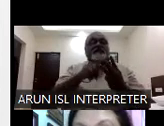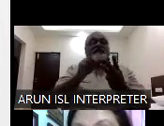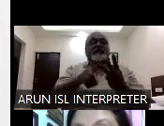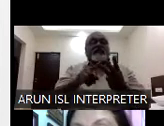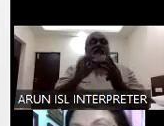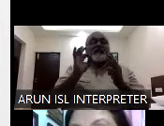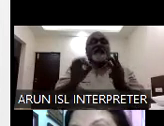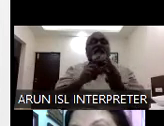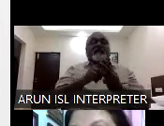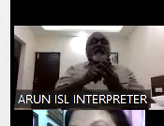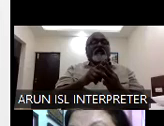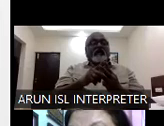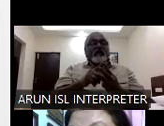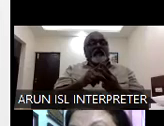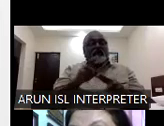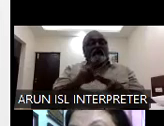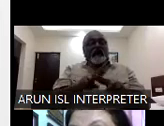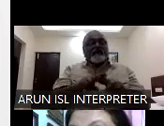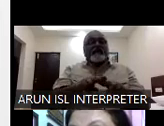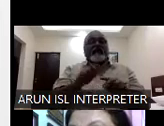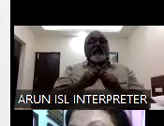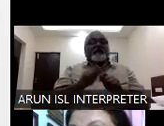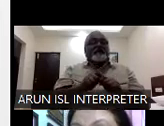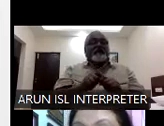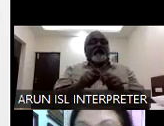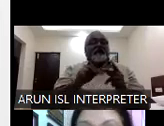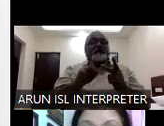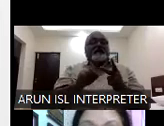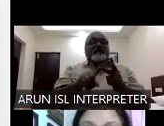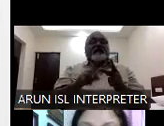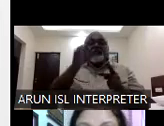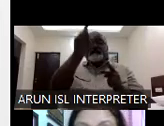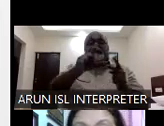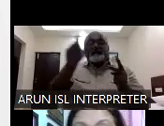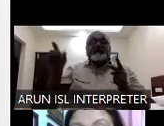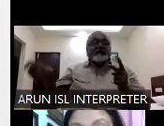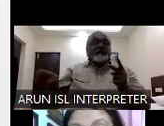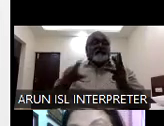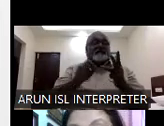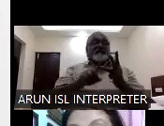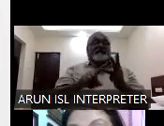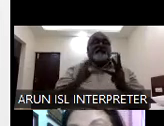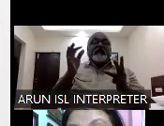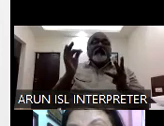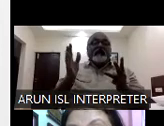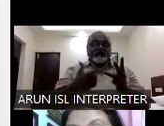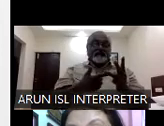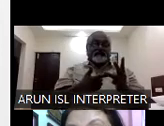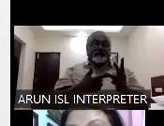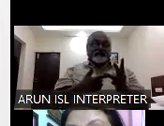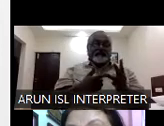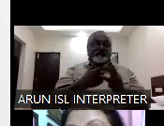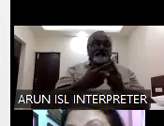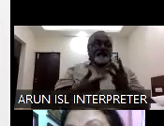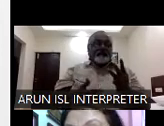panchayatiraj system. So one is F, functions, second is functionaries, and third is finances. So in Article 243G